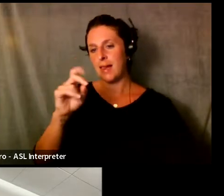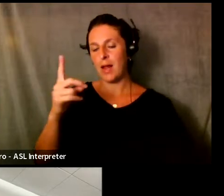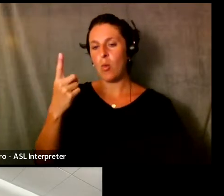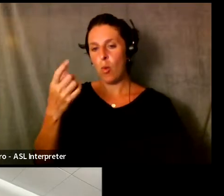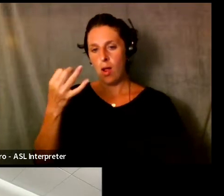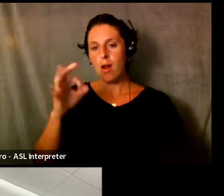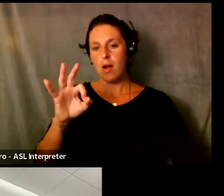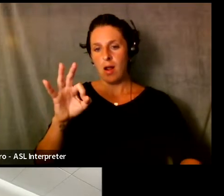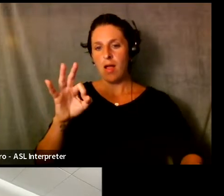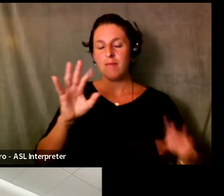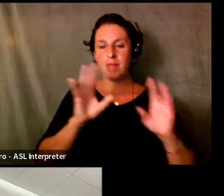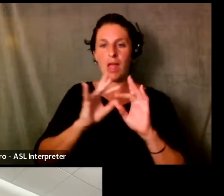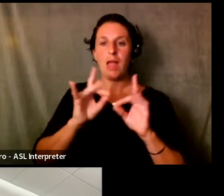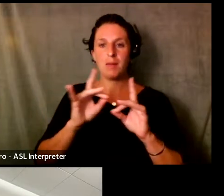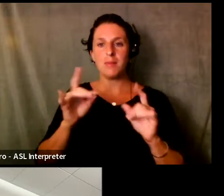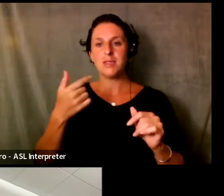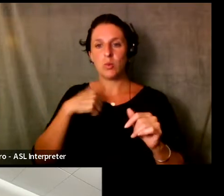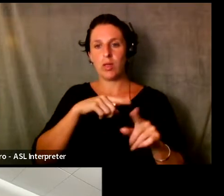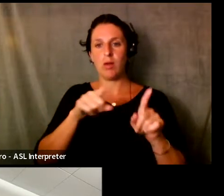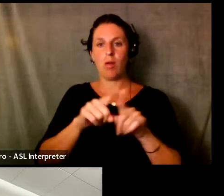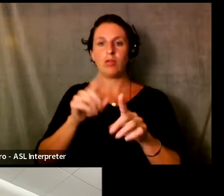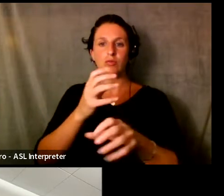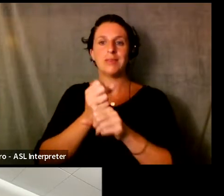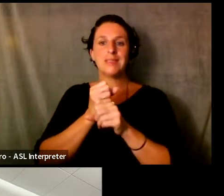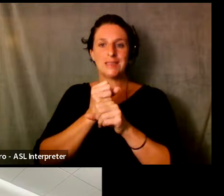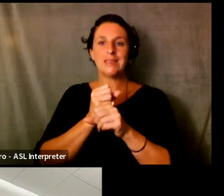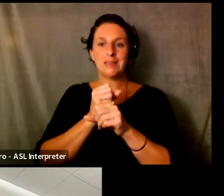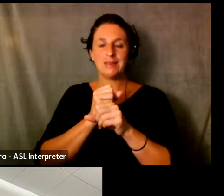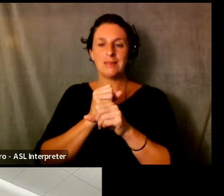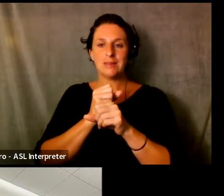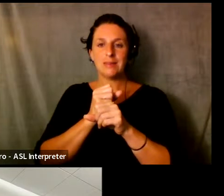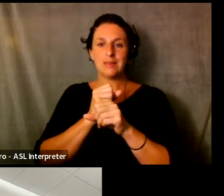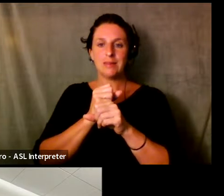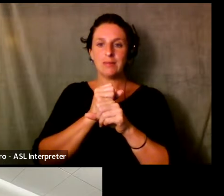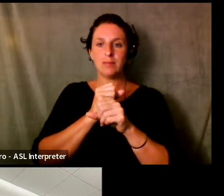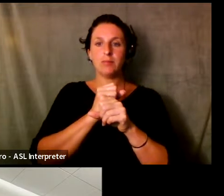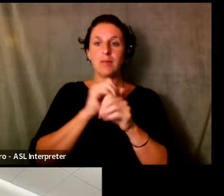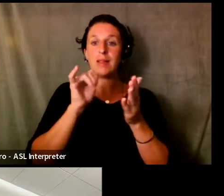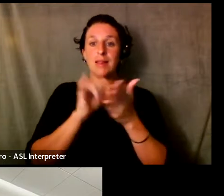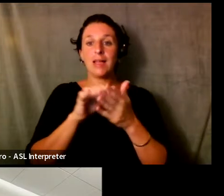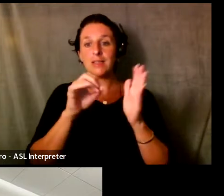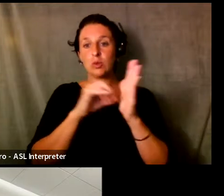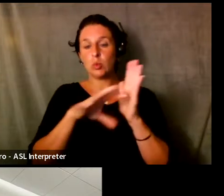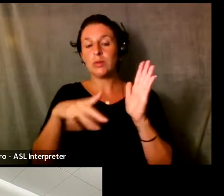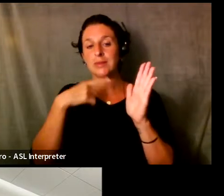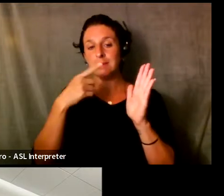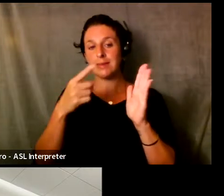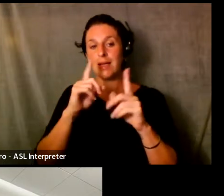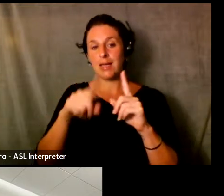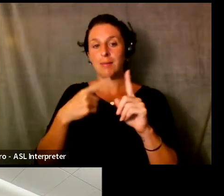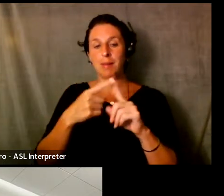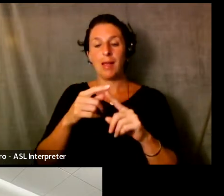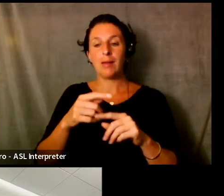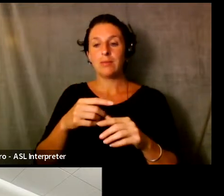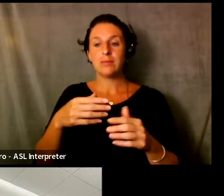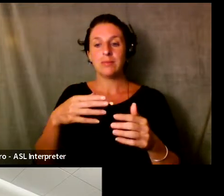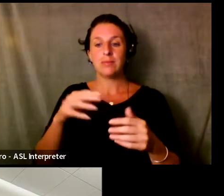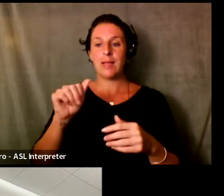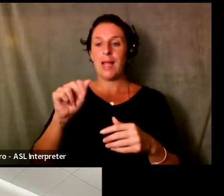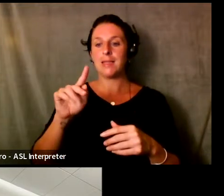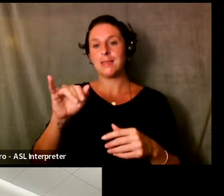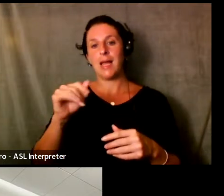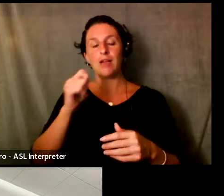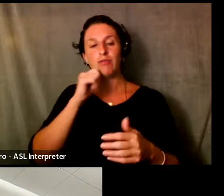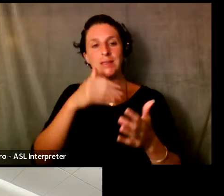One of the comments that we also received on that the students had said about anti-racist work and all that stuff